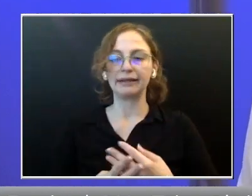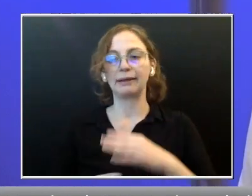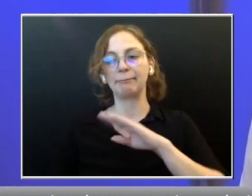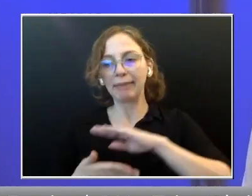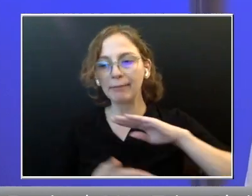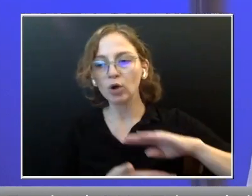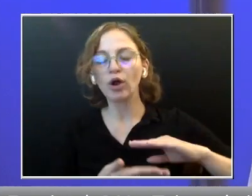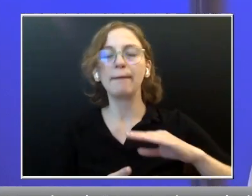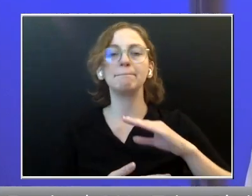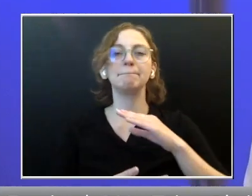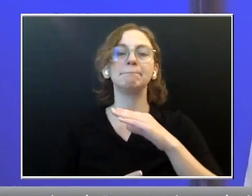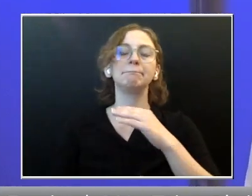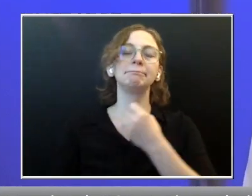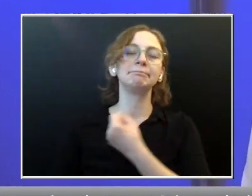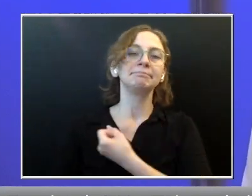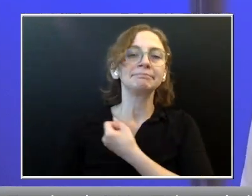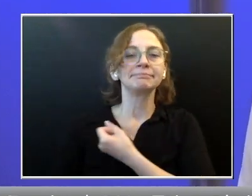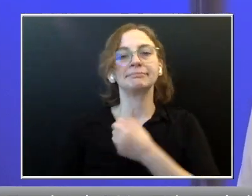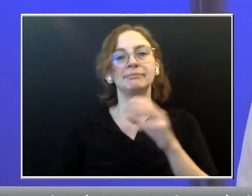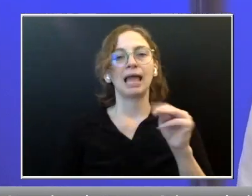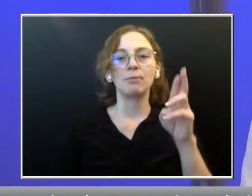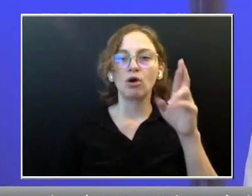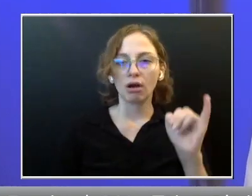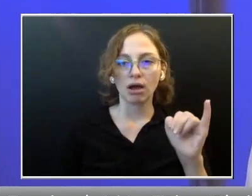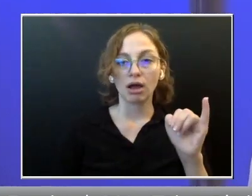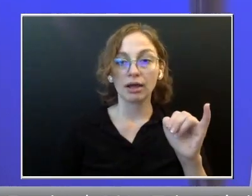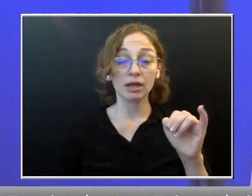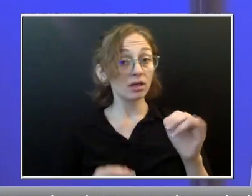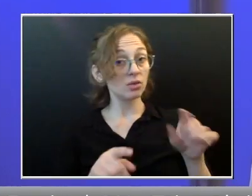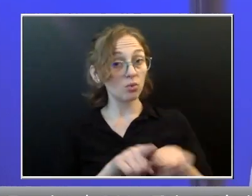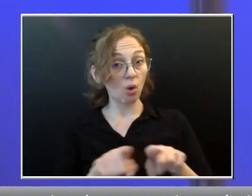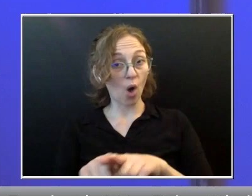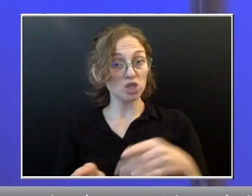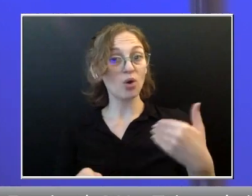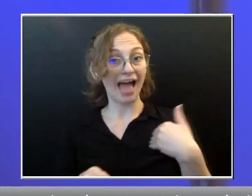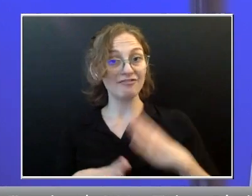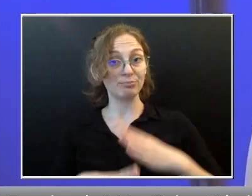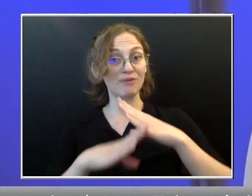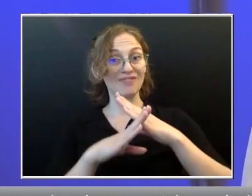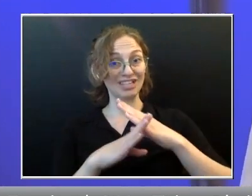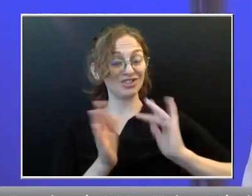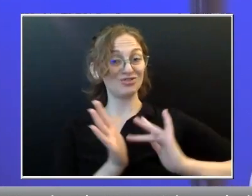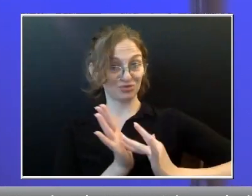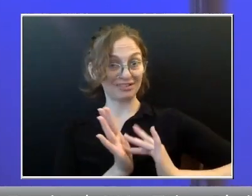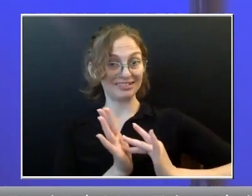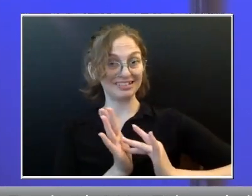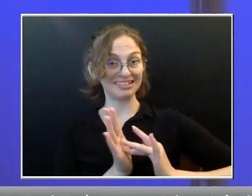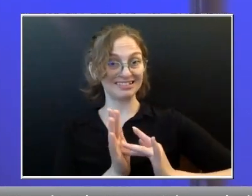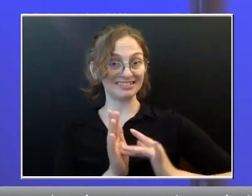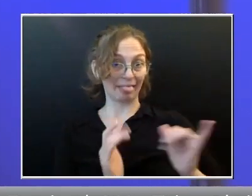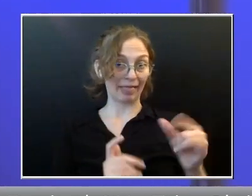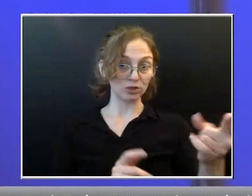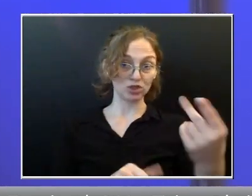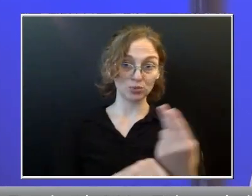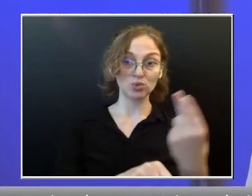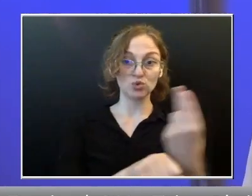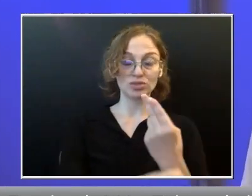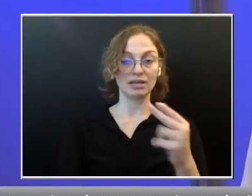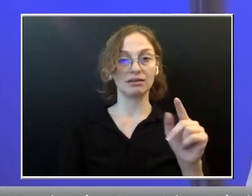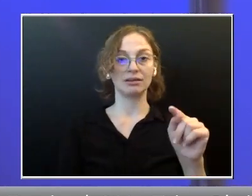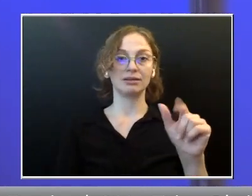consideration of prevention drugs. You know, a drug very much like she was taking, tamoxifen. Right, yes,